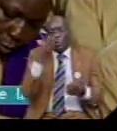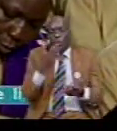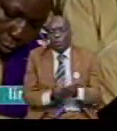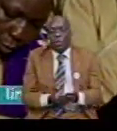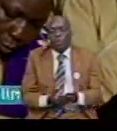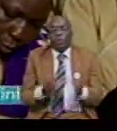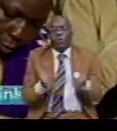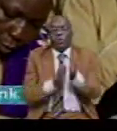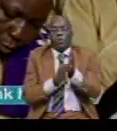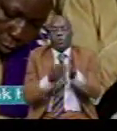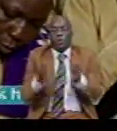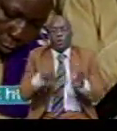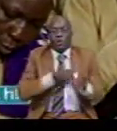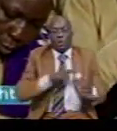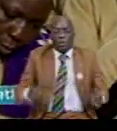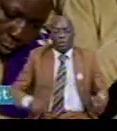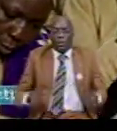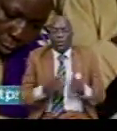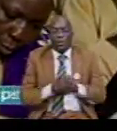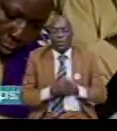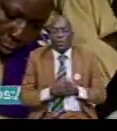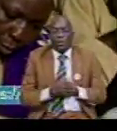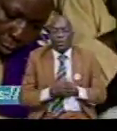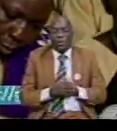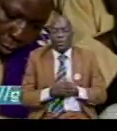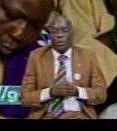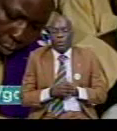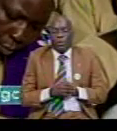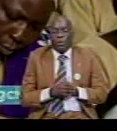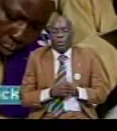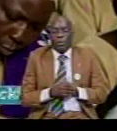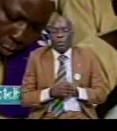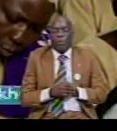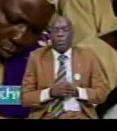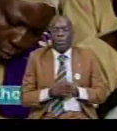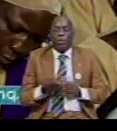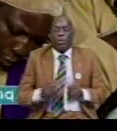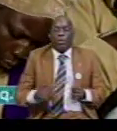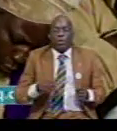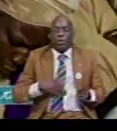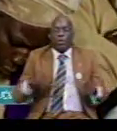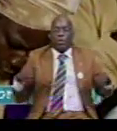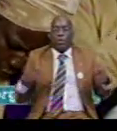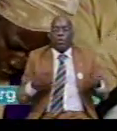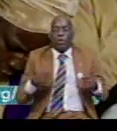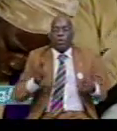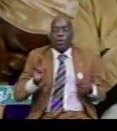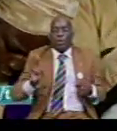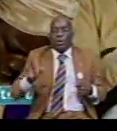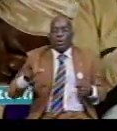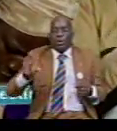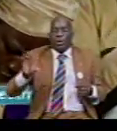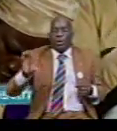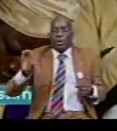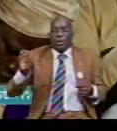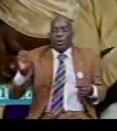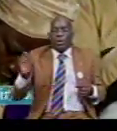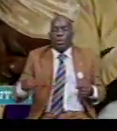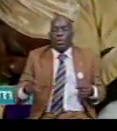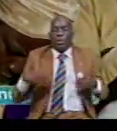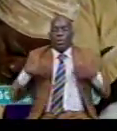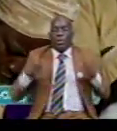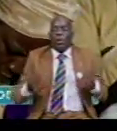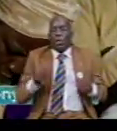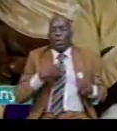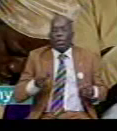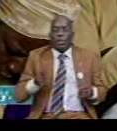Lord! Praise the Lord. The upper abdominal pain, ulcer healed, and also the insomnia healed. Praise the